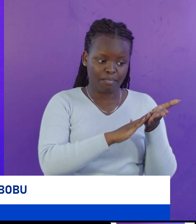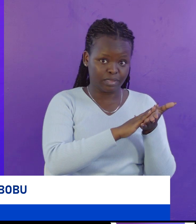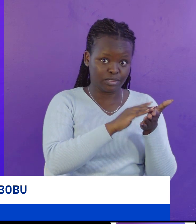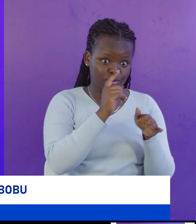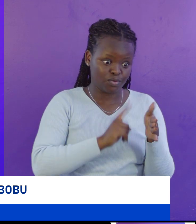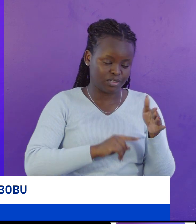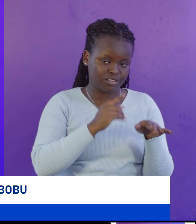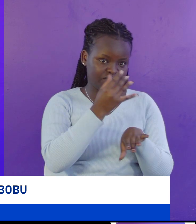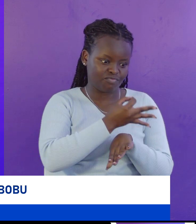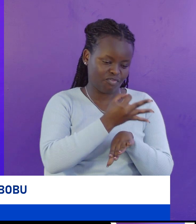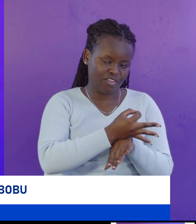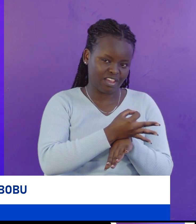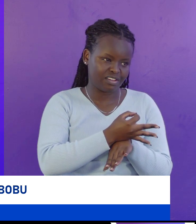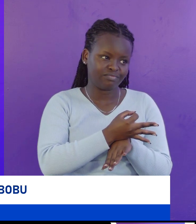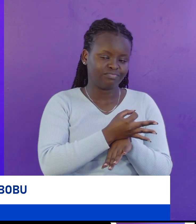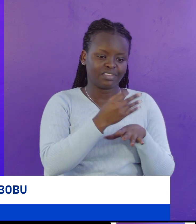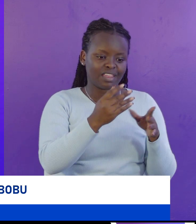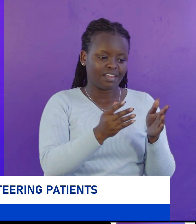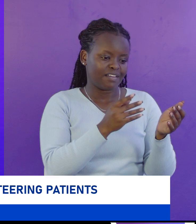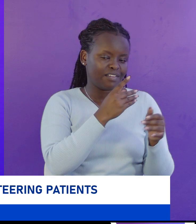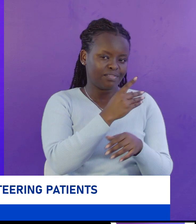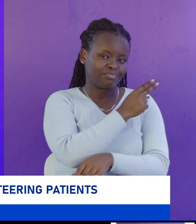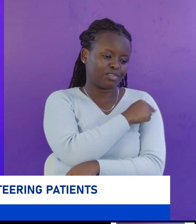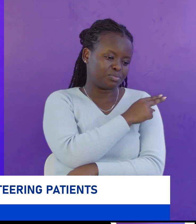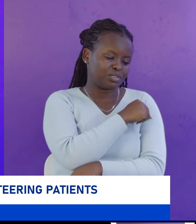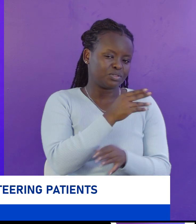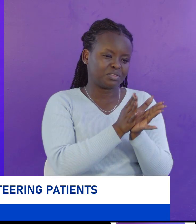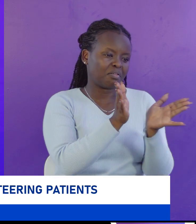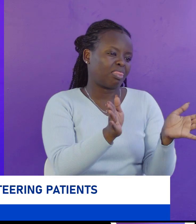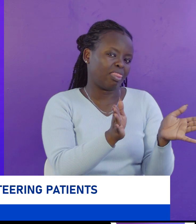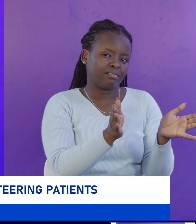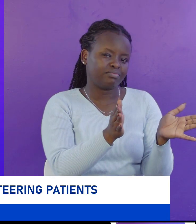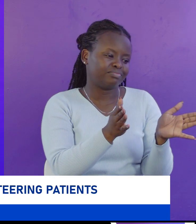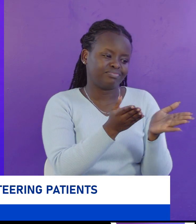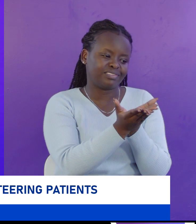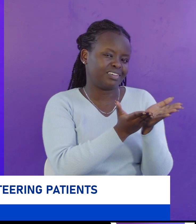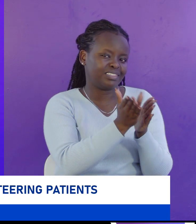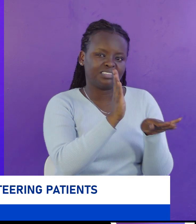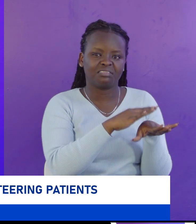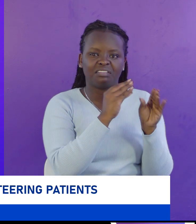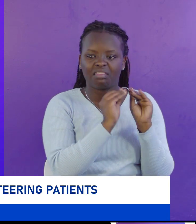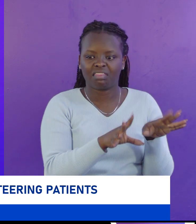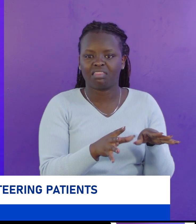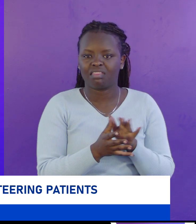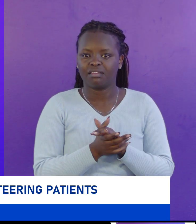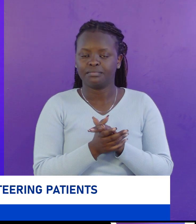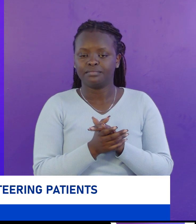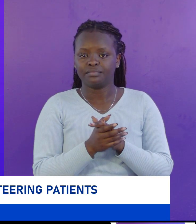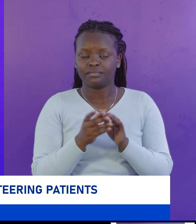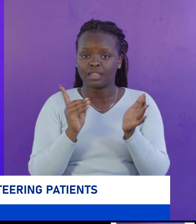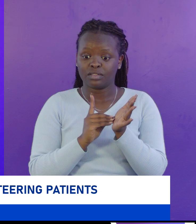claim that public hospitals provide substandard services. The doctors emphasized that the